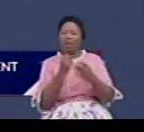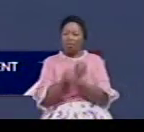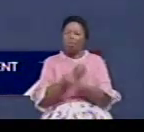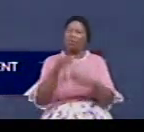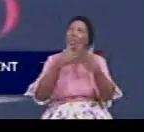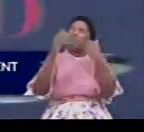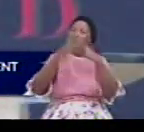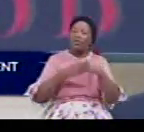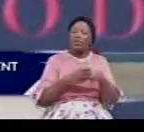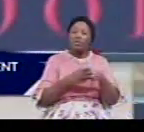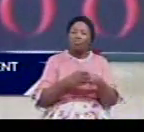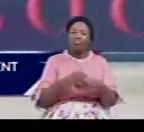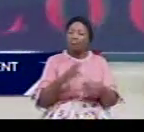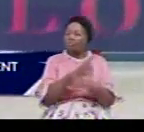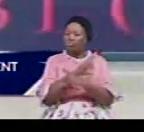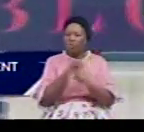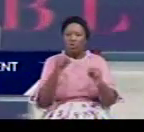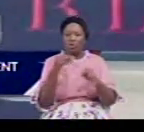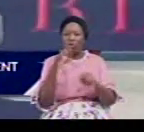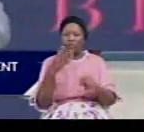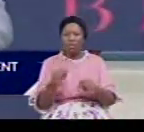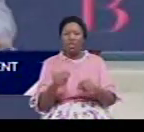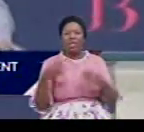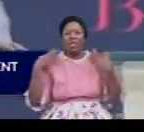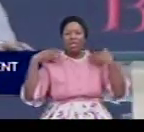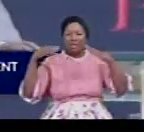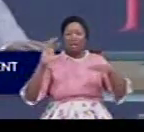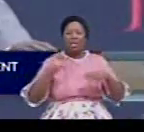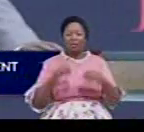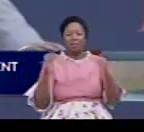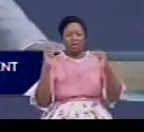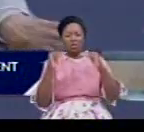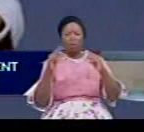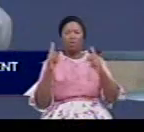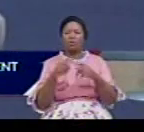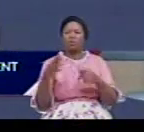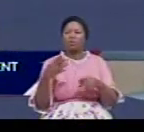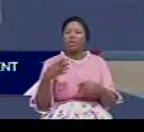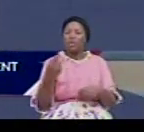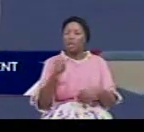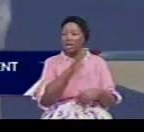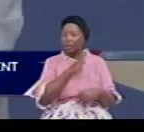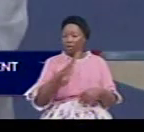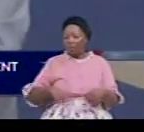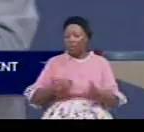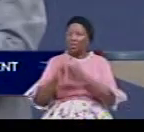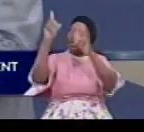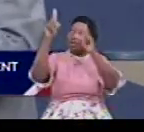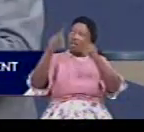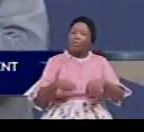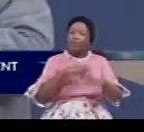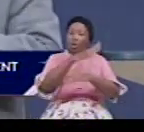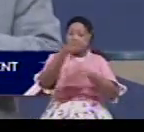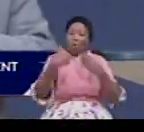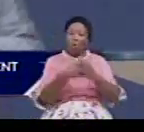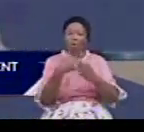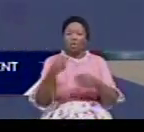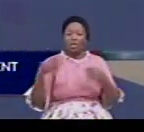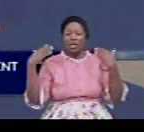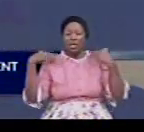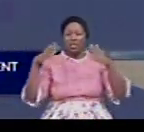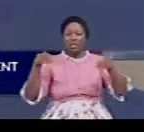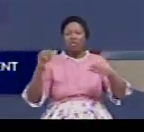angels are equal to the Christ that came. All the angels together in